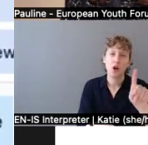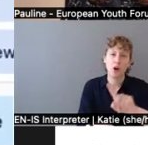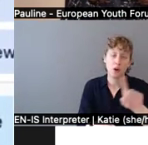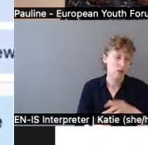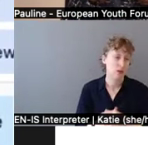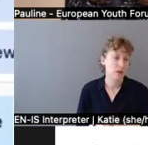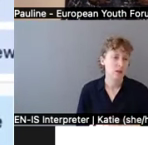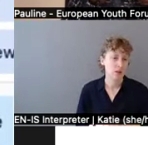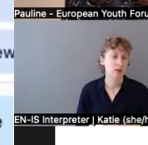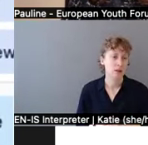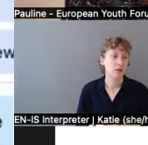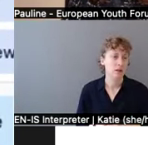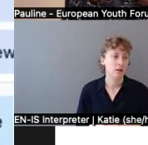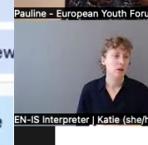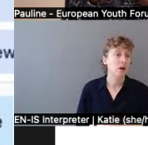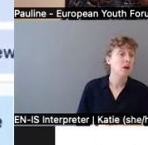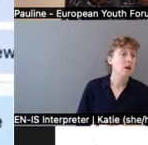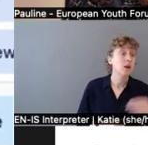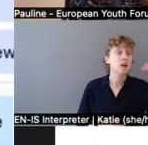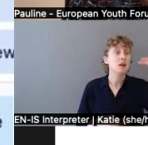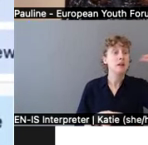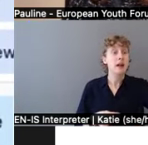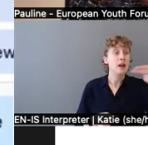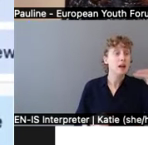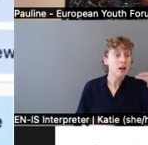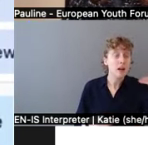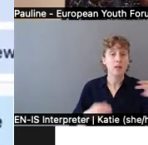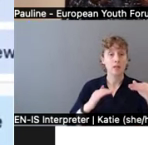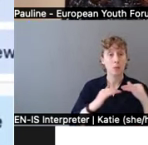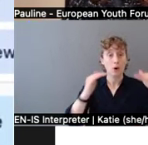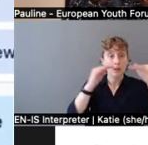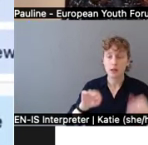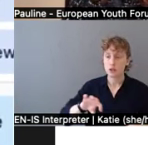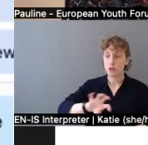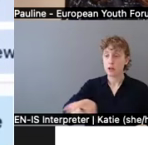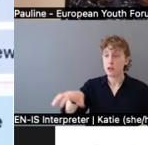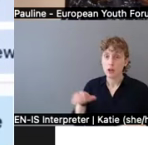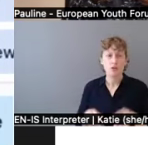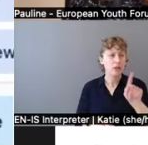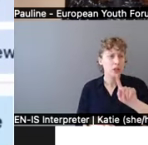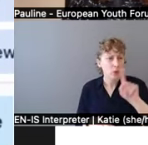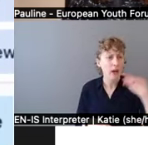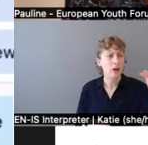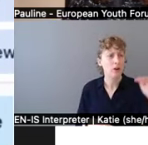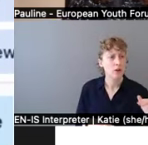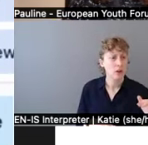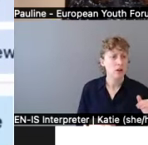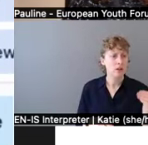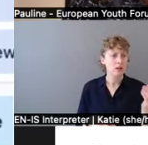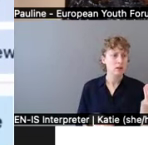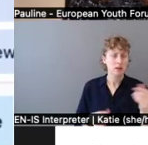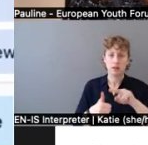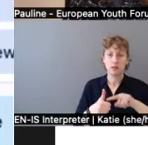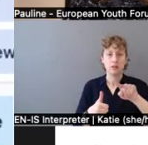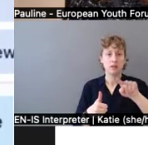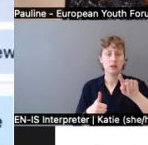here you can write the name of the different organizations, the countries in which the project will be implemented, the different currencies that